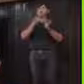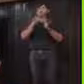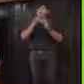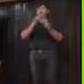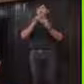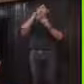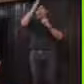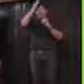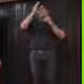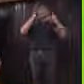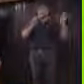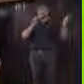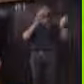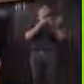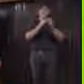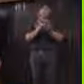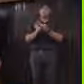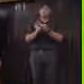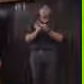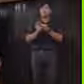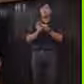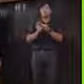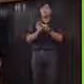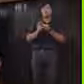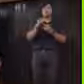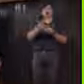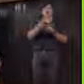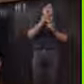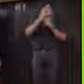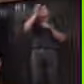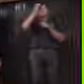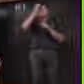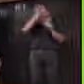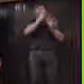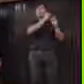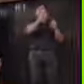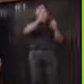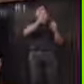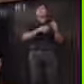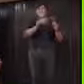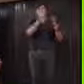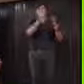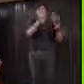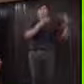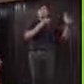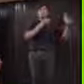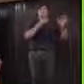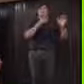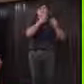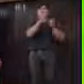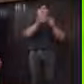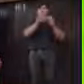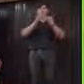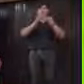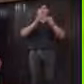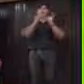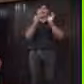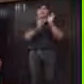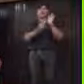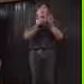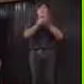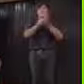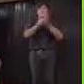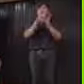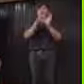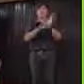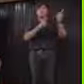Pakistan, they then had their own Biography wanted the state to be independent. And here